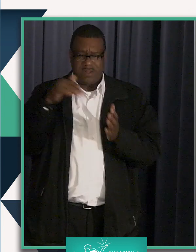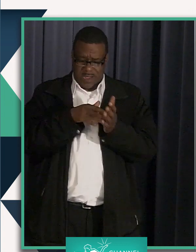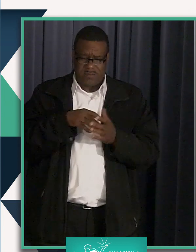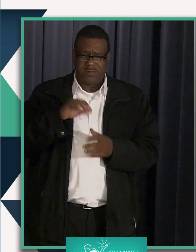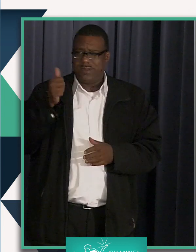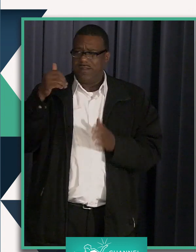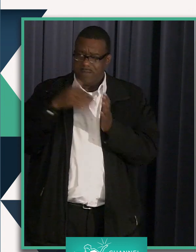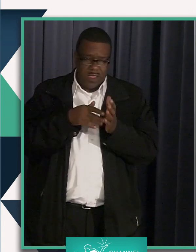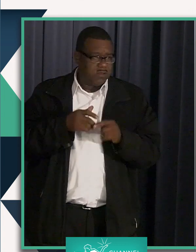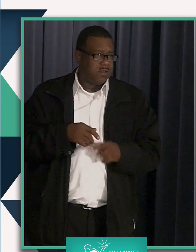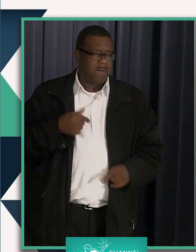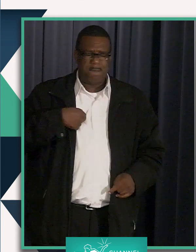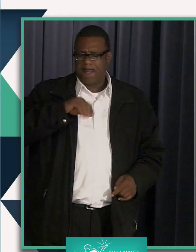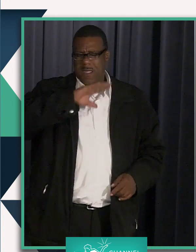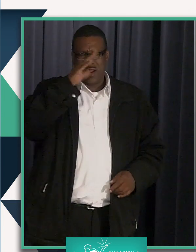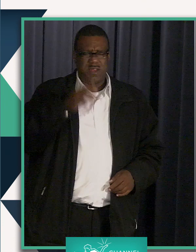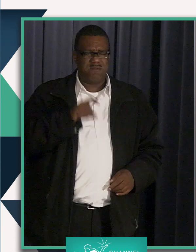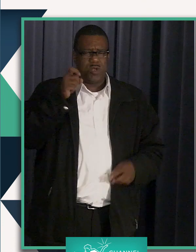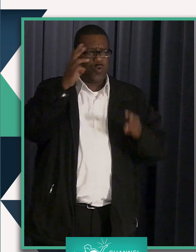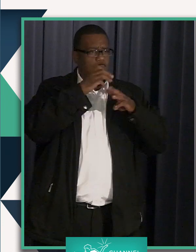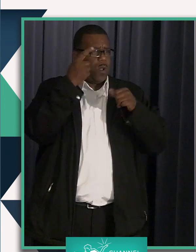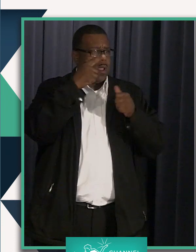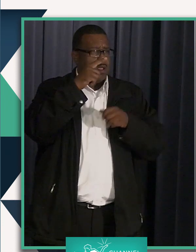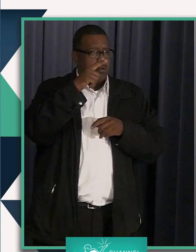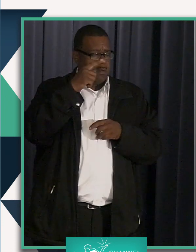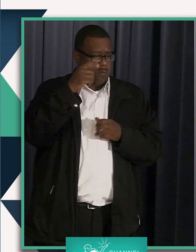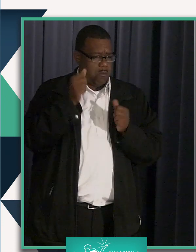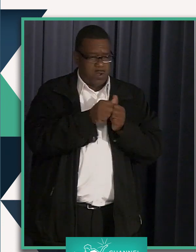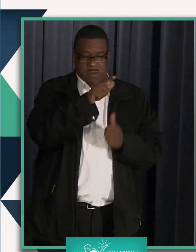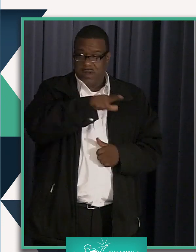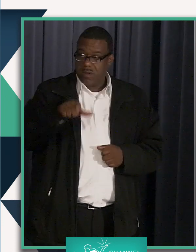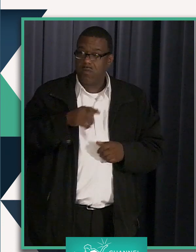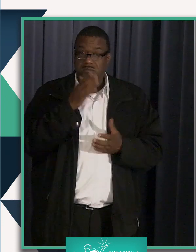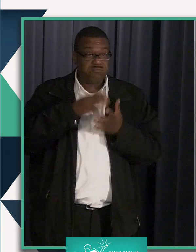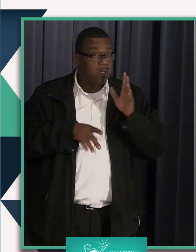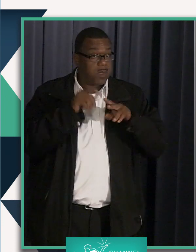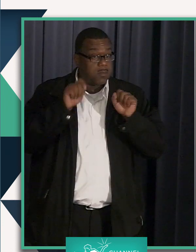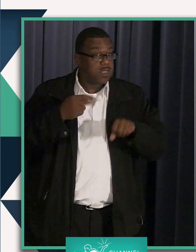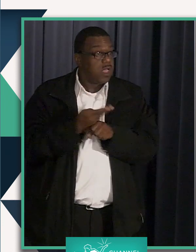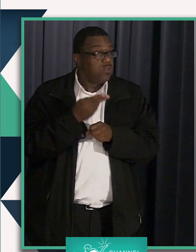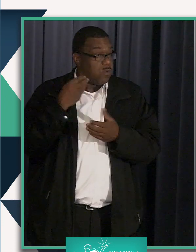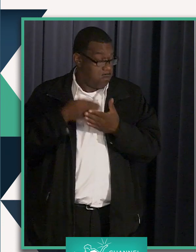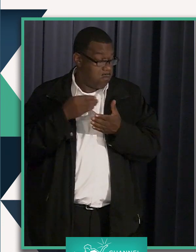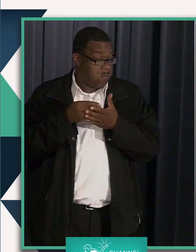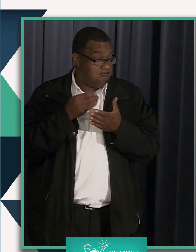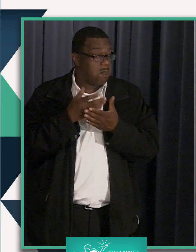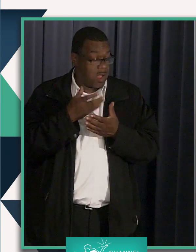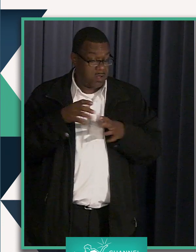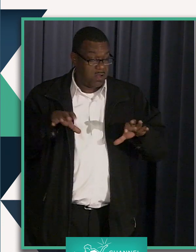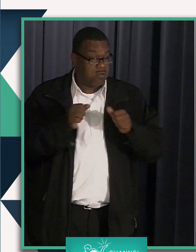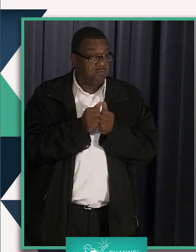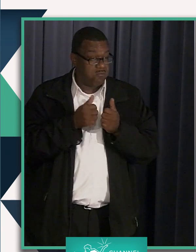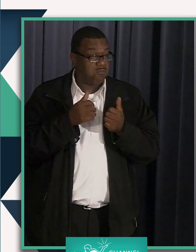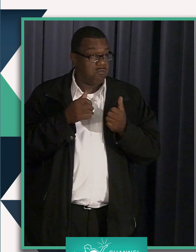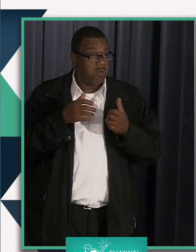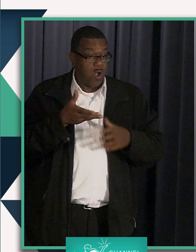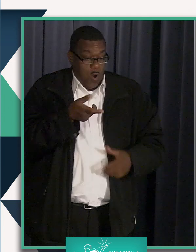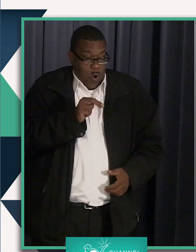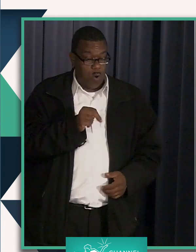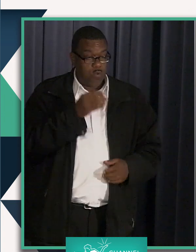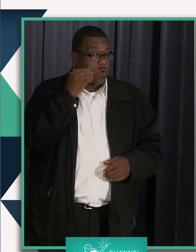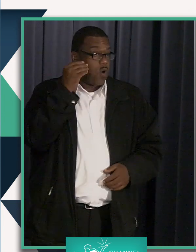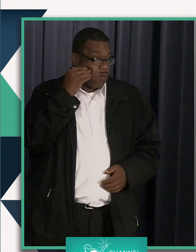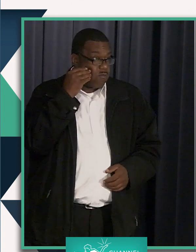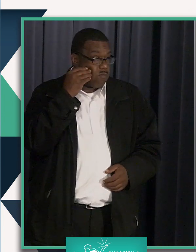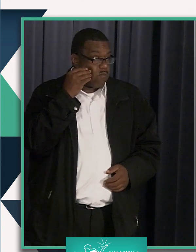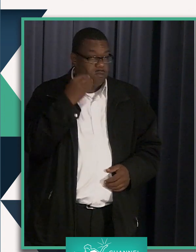I never want to worry about a landlord again. There are some people who could use that money and do just what you're saying. I think it's a great idea. Sounds great. Thank you. All